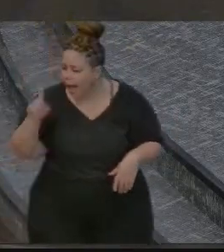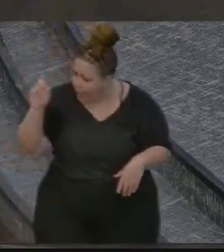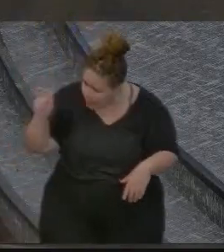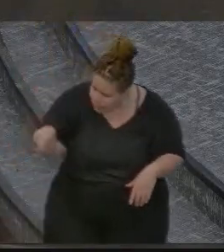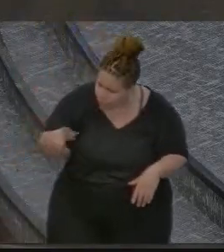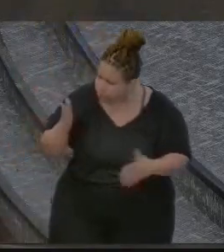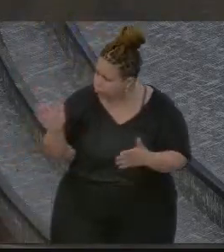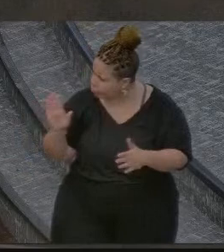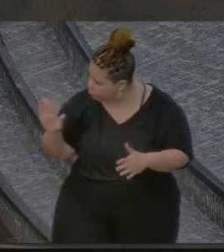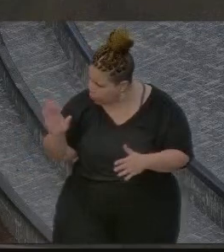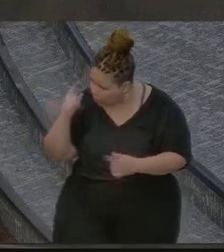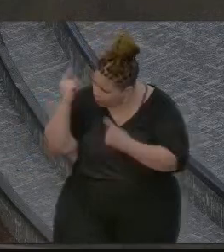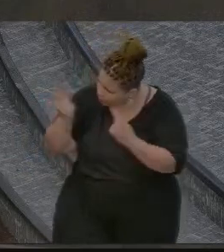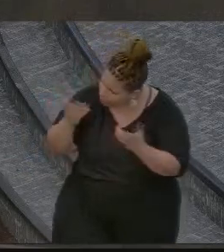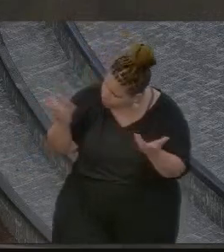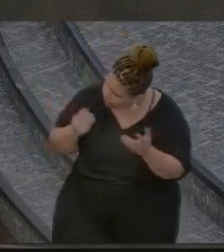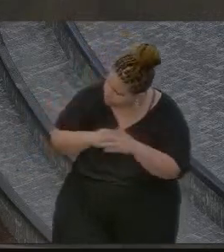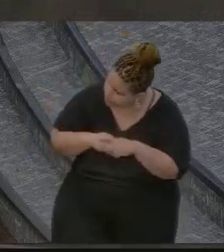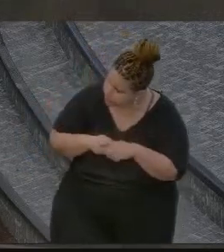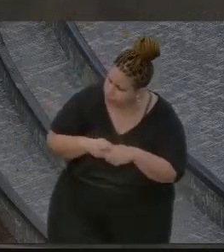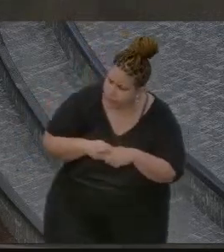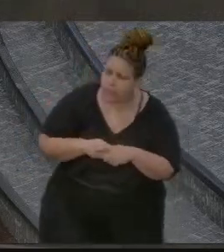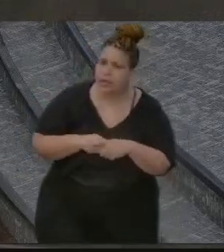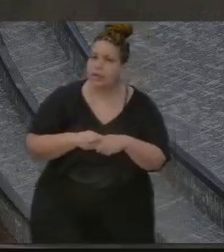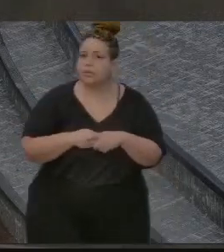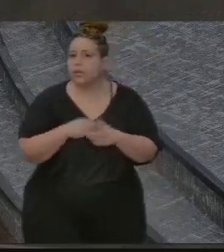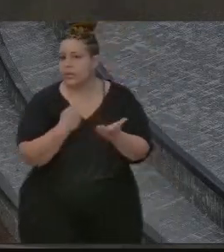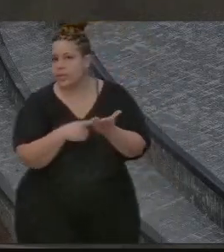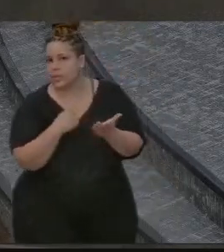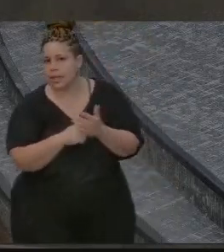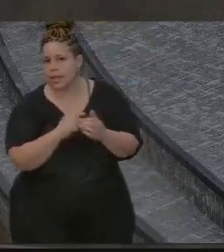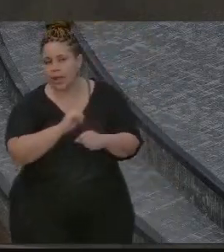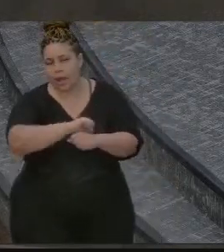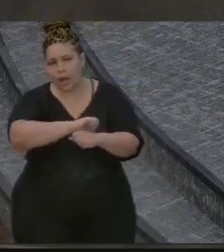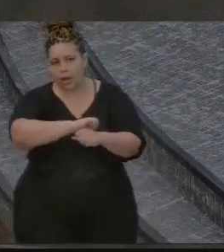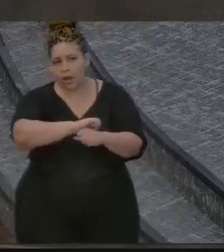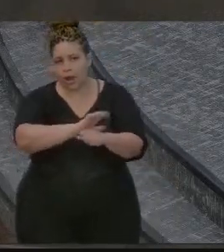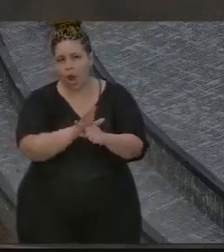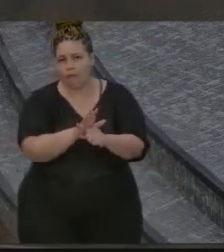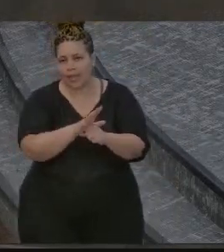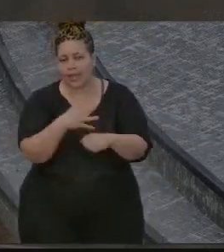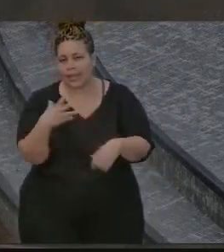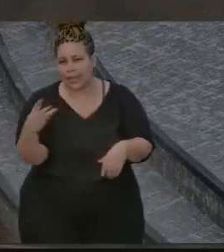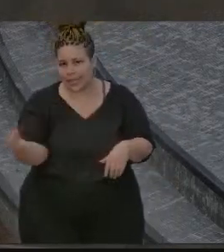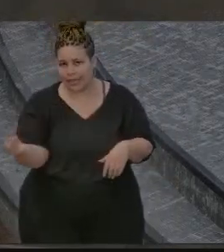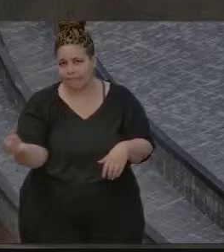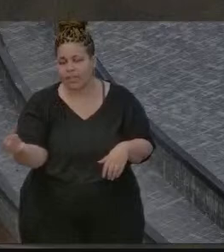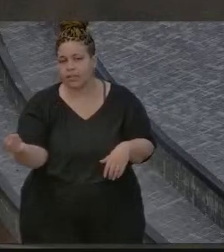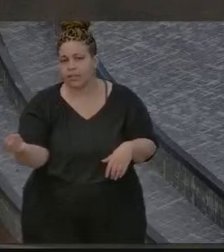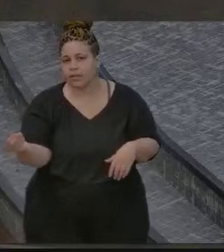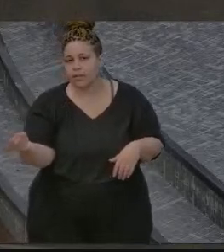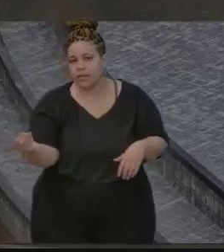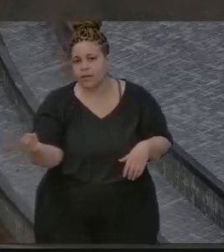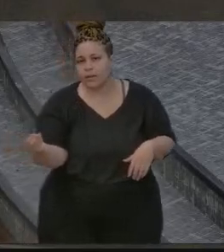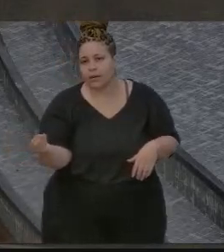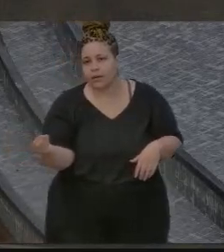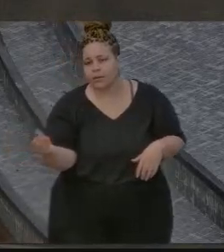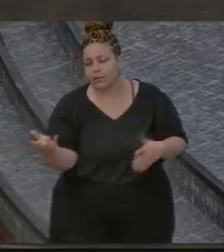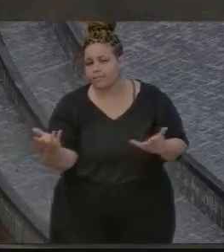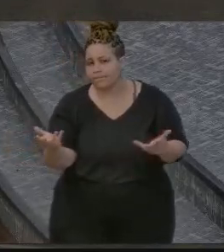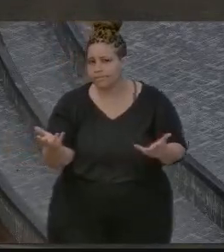some information around COVID leave. We've had it before. And how might we be able